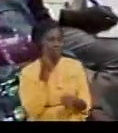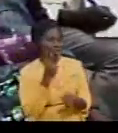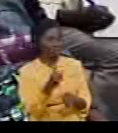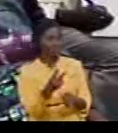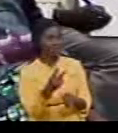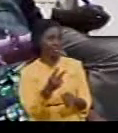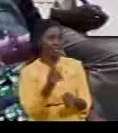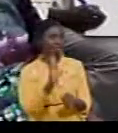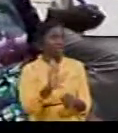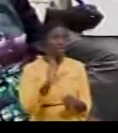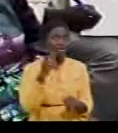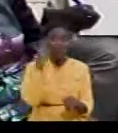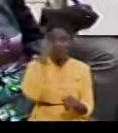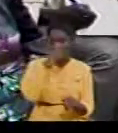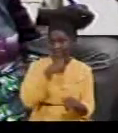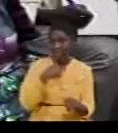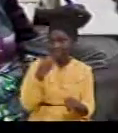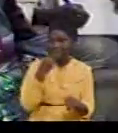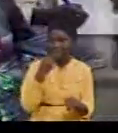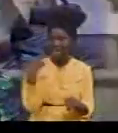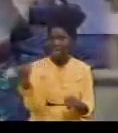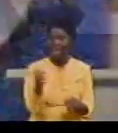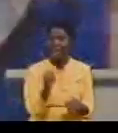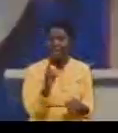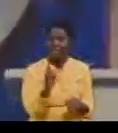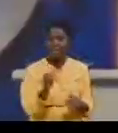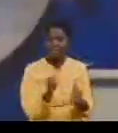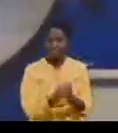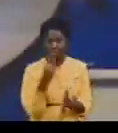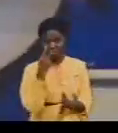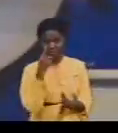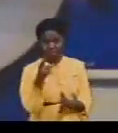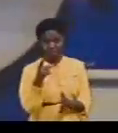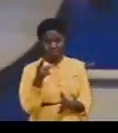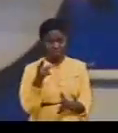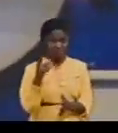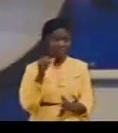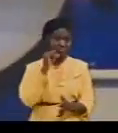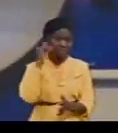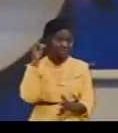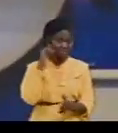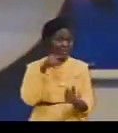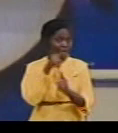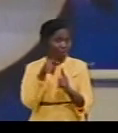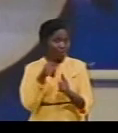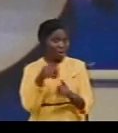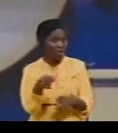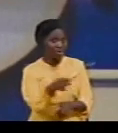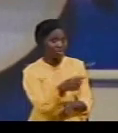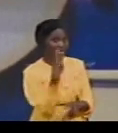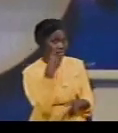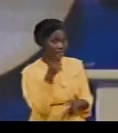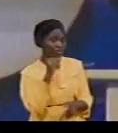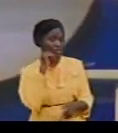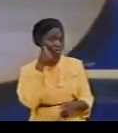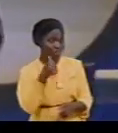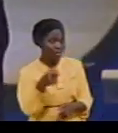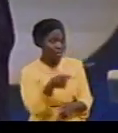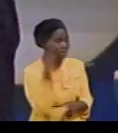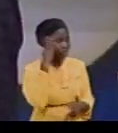your appearance. Anyone that saw you yesterday, when they see you tomorrow, they